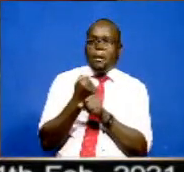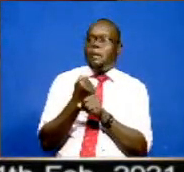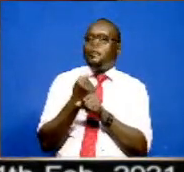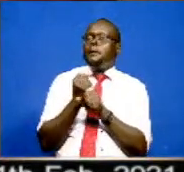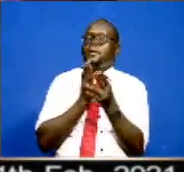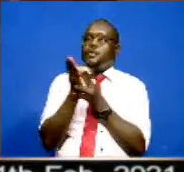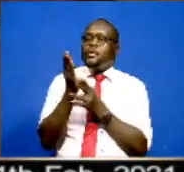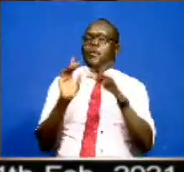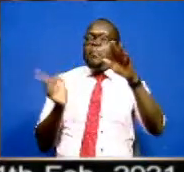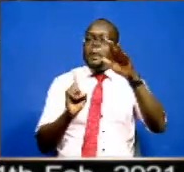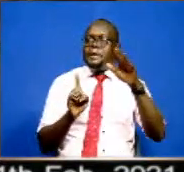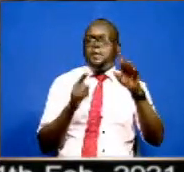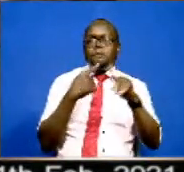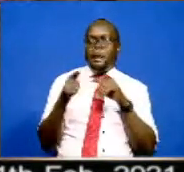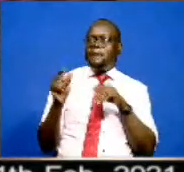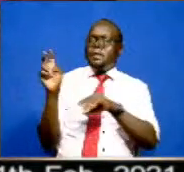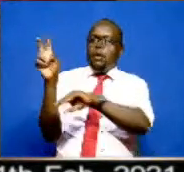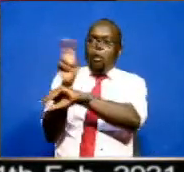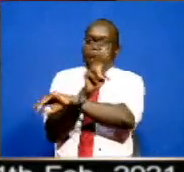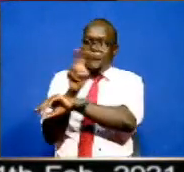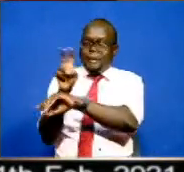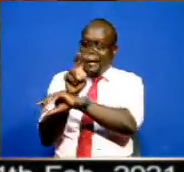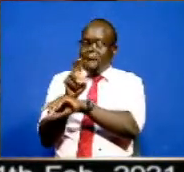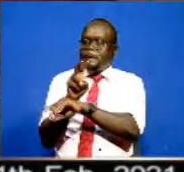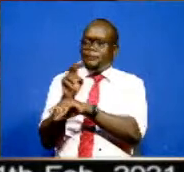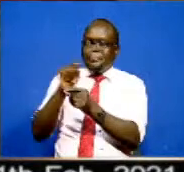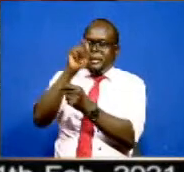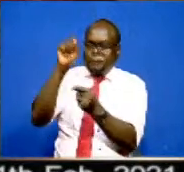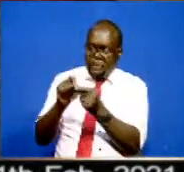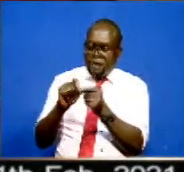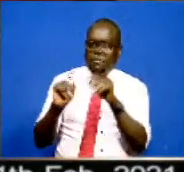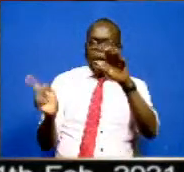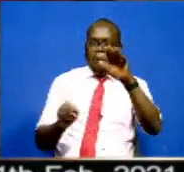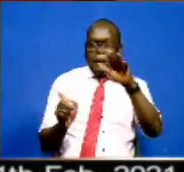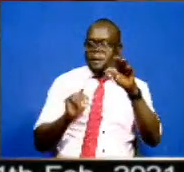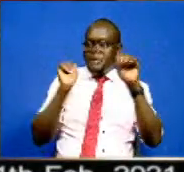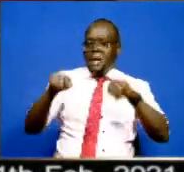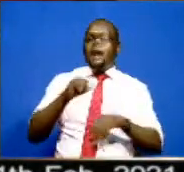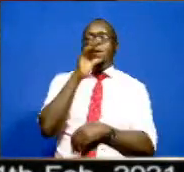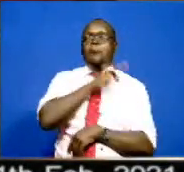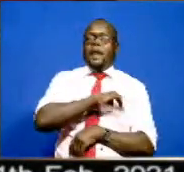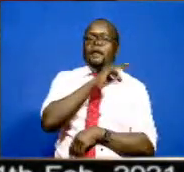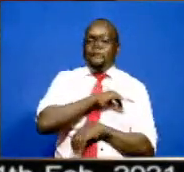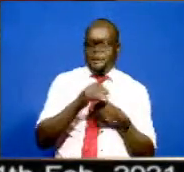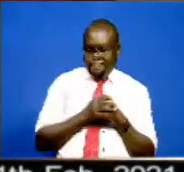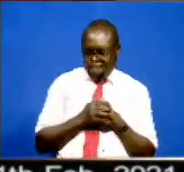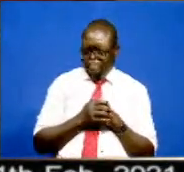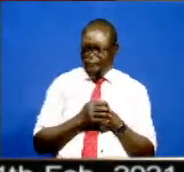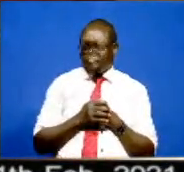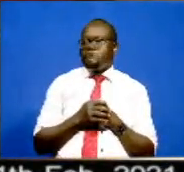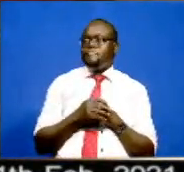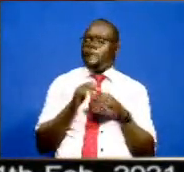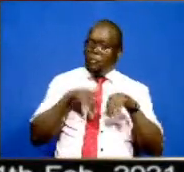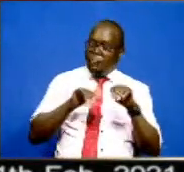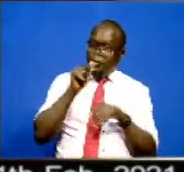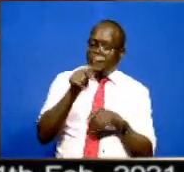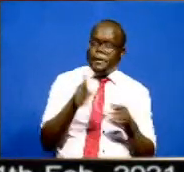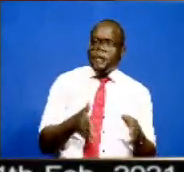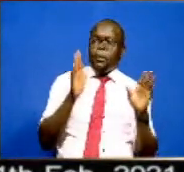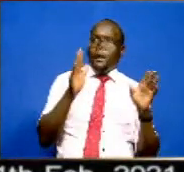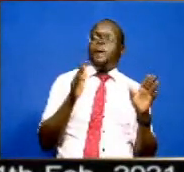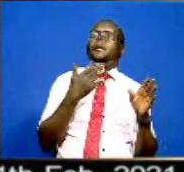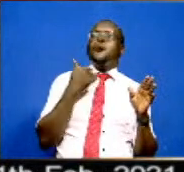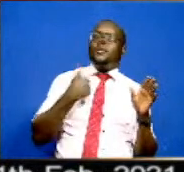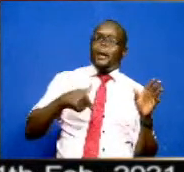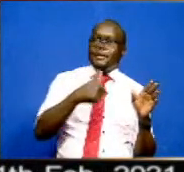ministries, but then the oversight specific ministries. So they are likely to benefit. So even as we go this direction, I would want